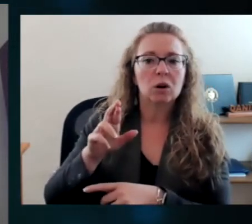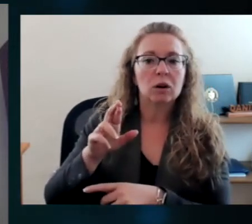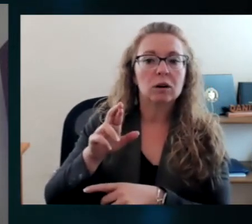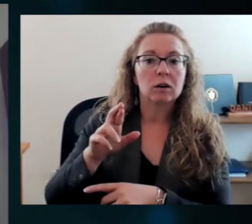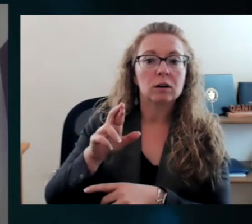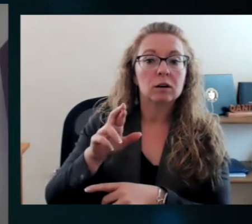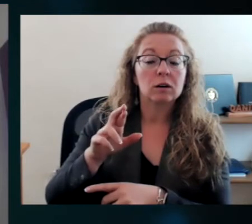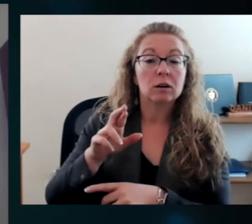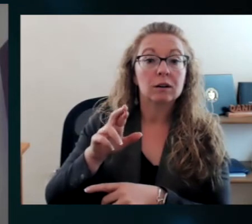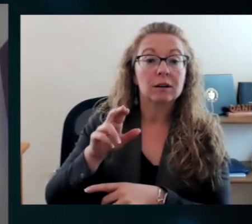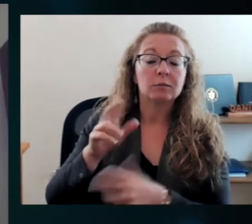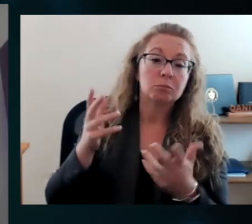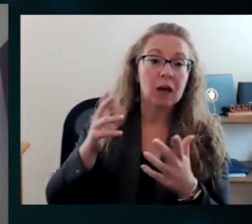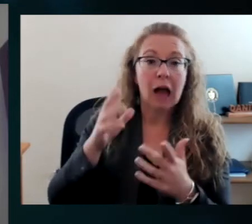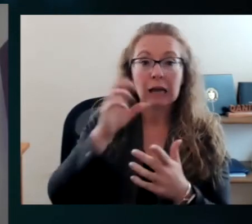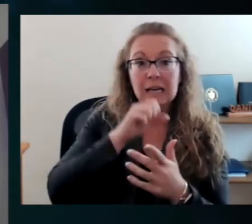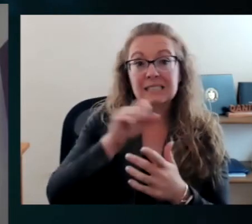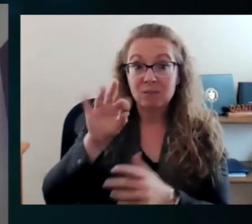best?